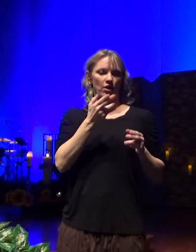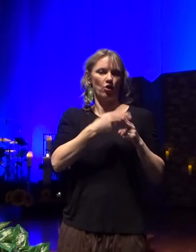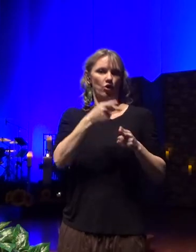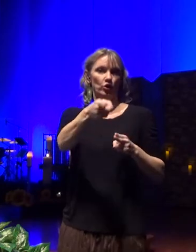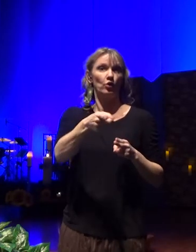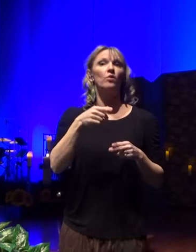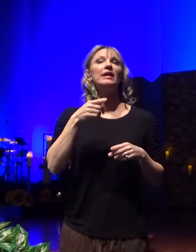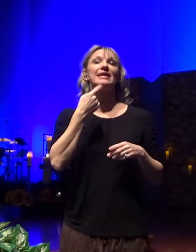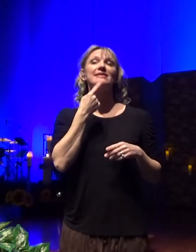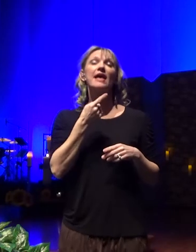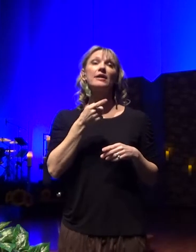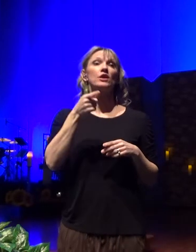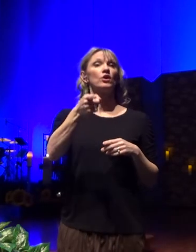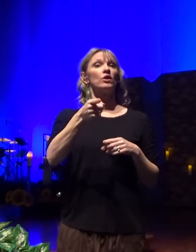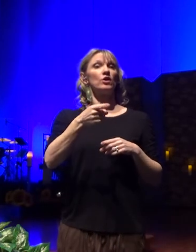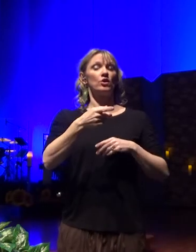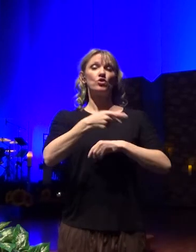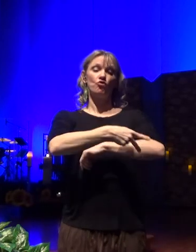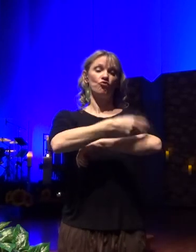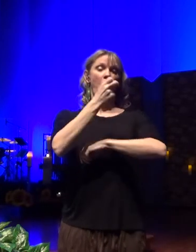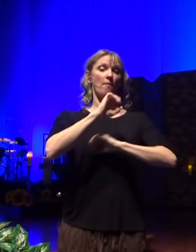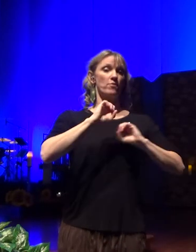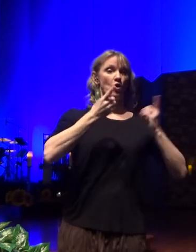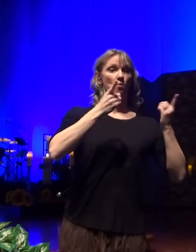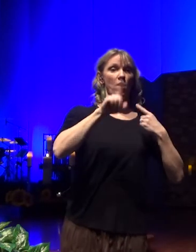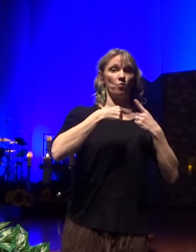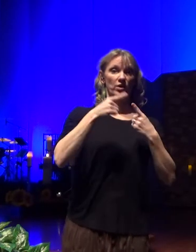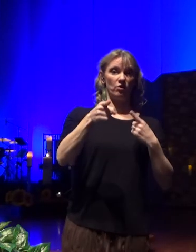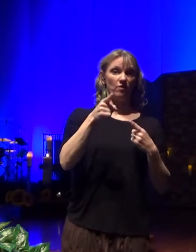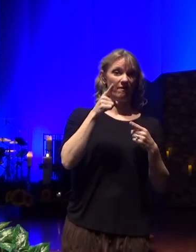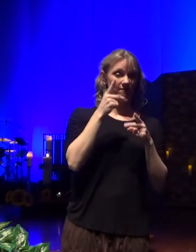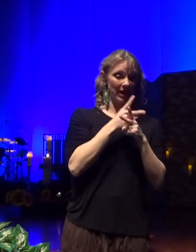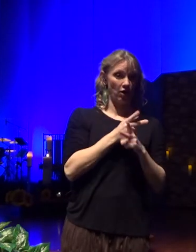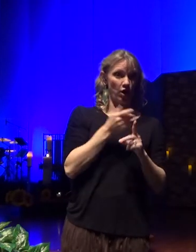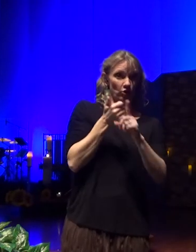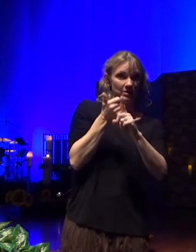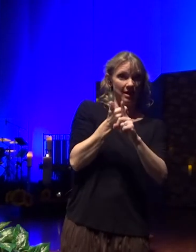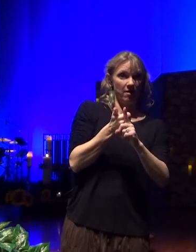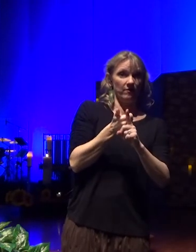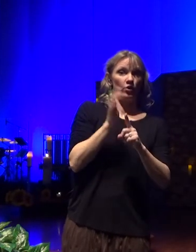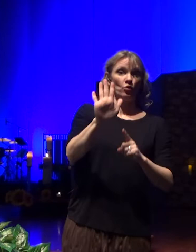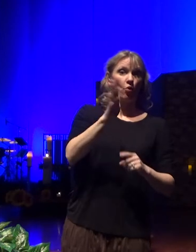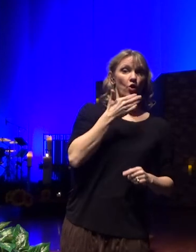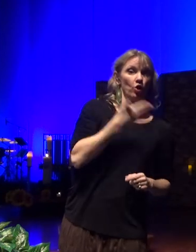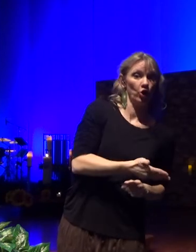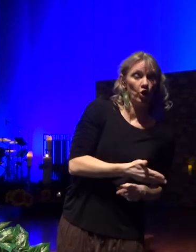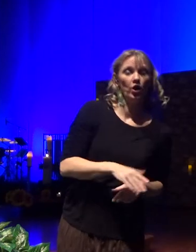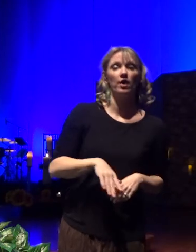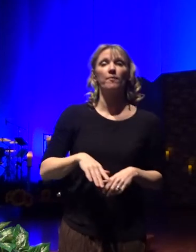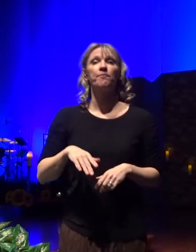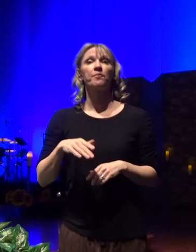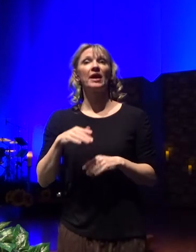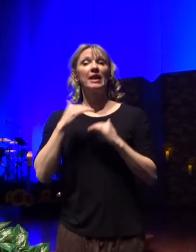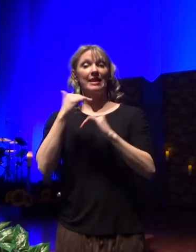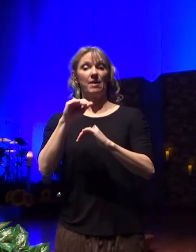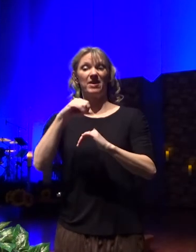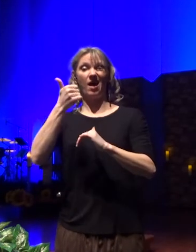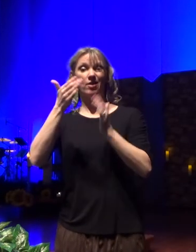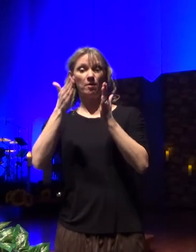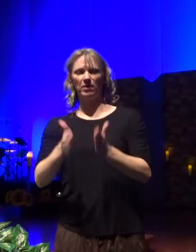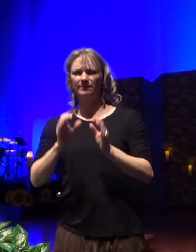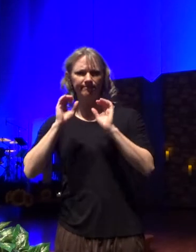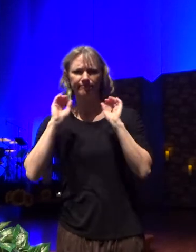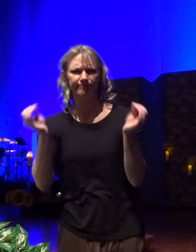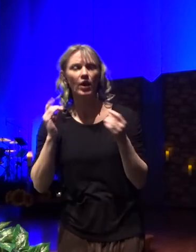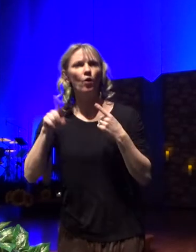says, "You rob no person when you discover your own good. You limit no